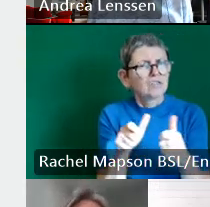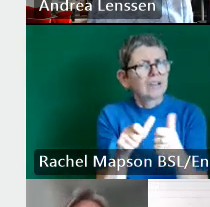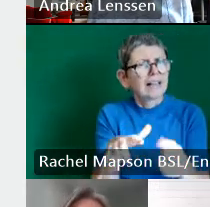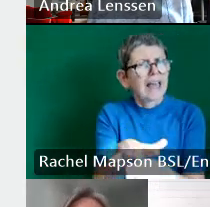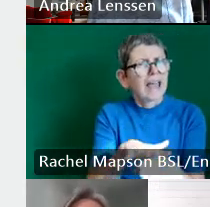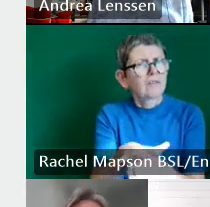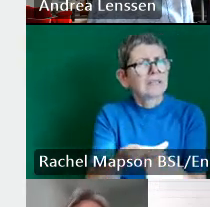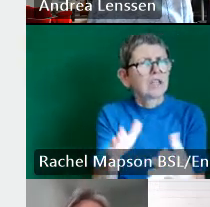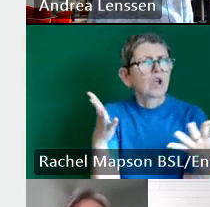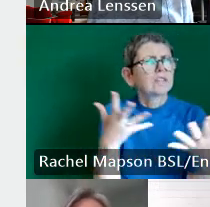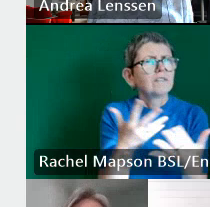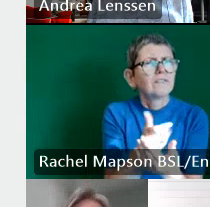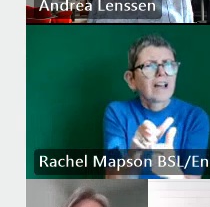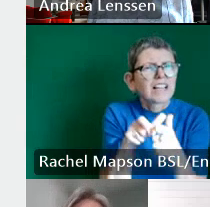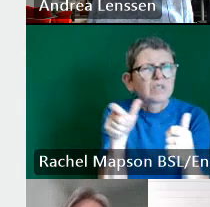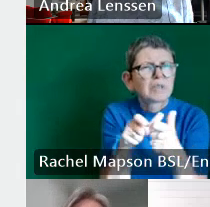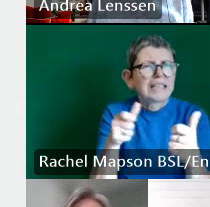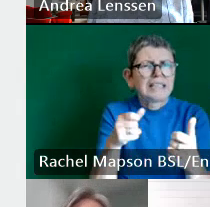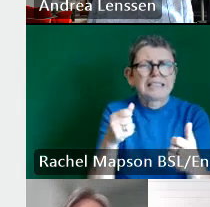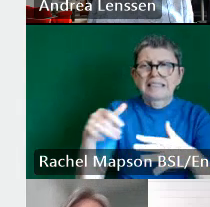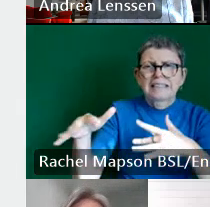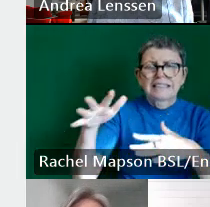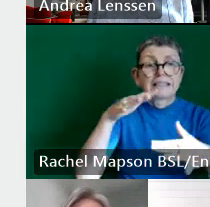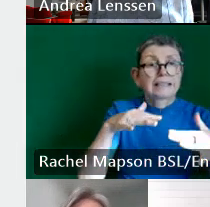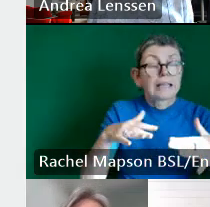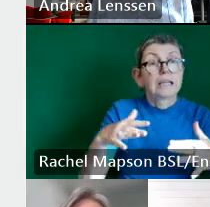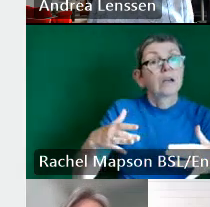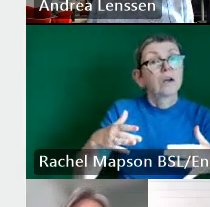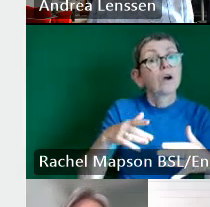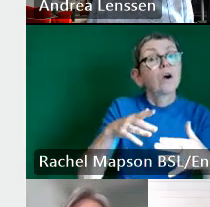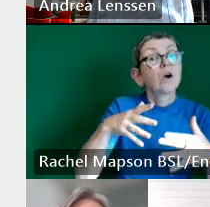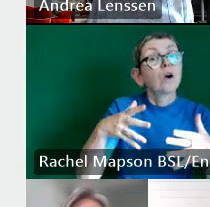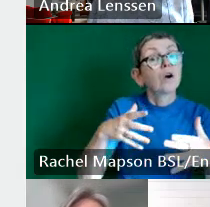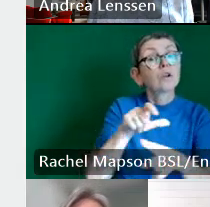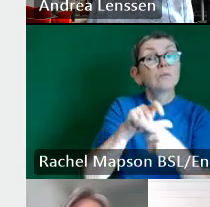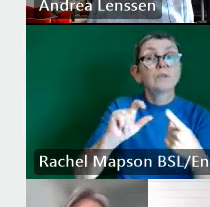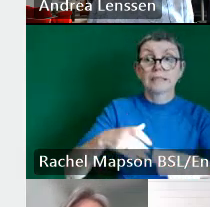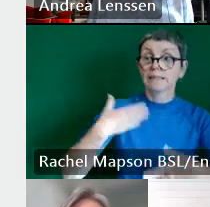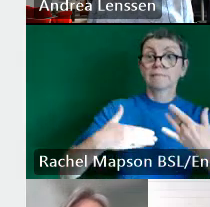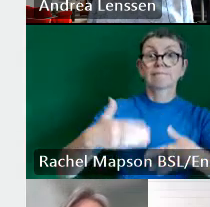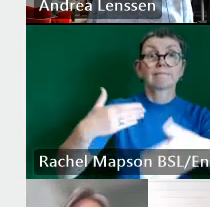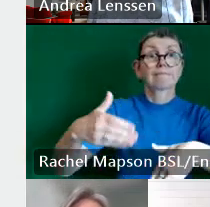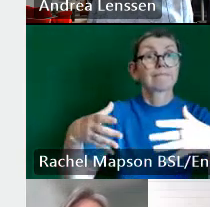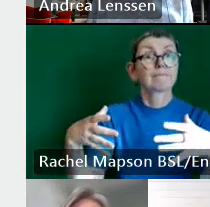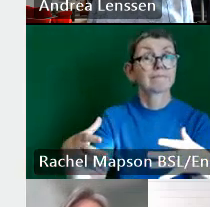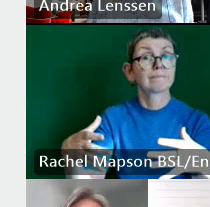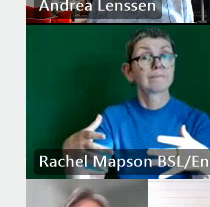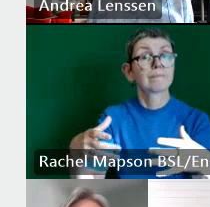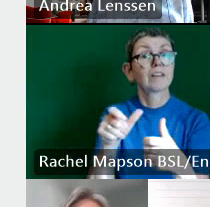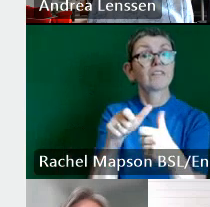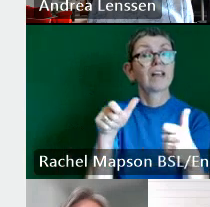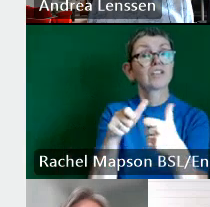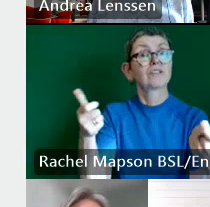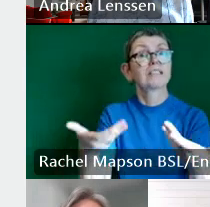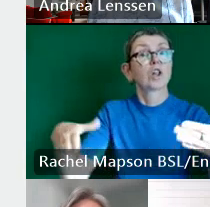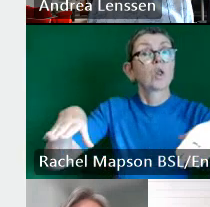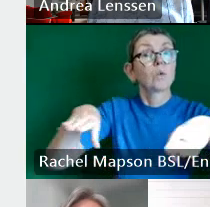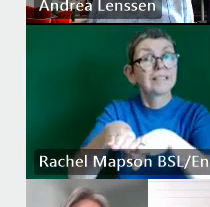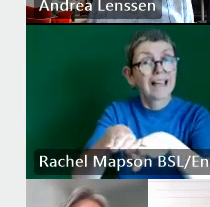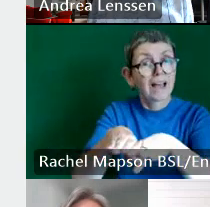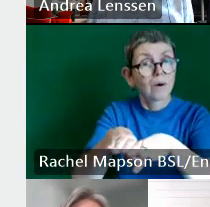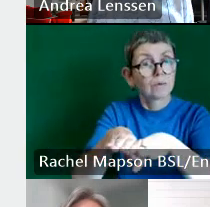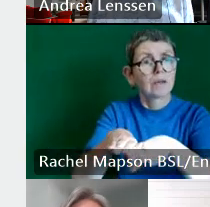factories there, the community was thriving. When they took the factory away, they closed it down due to changes in the economy. We saw a